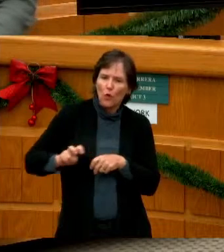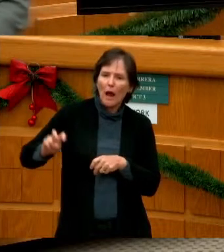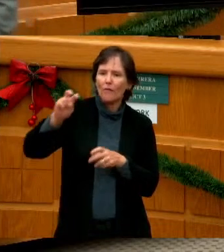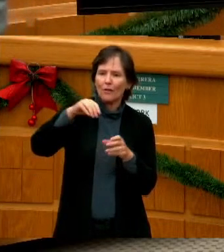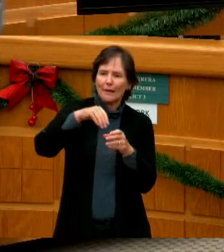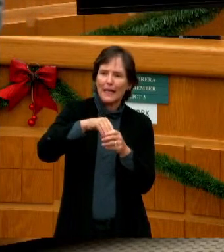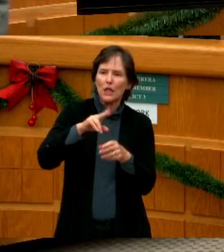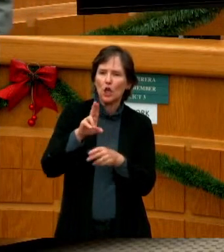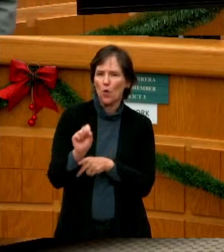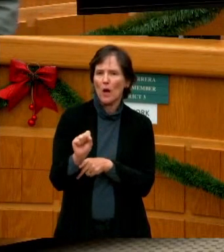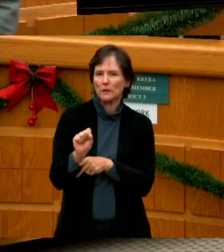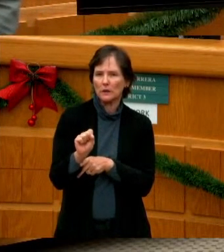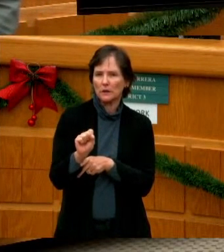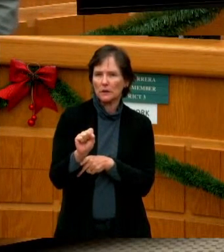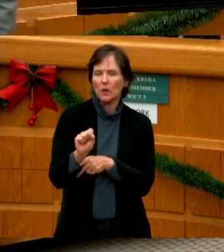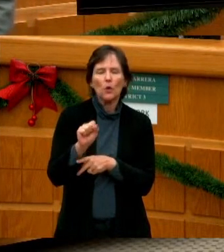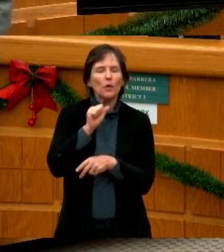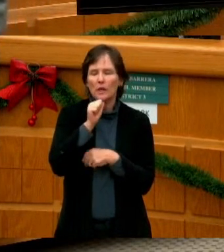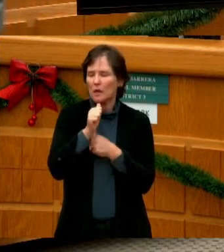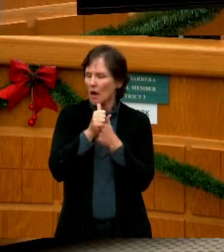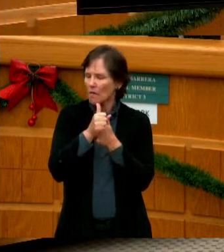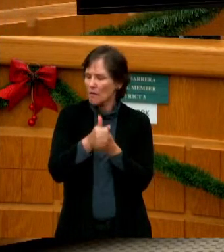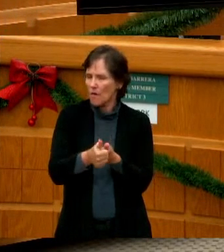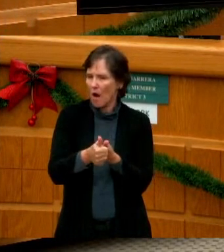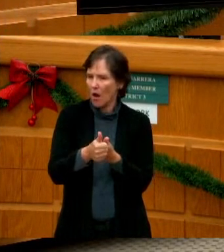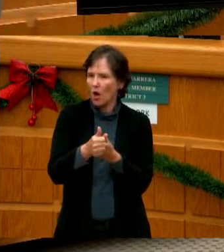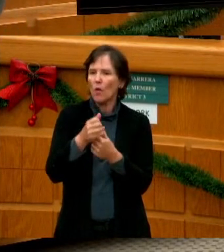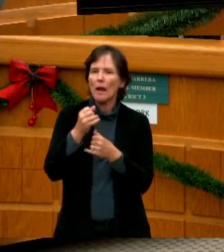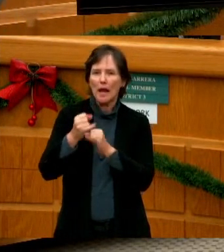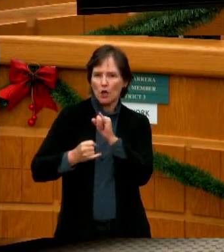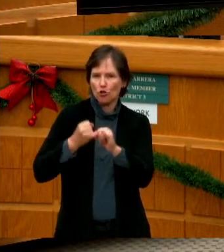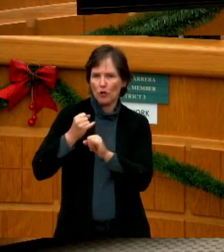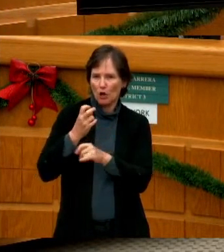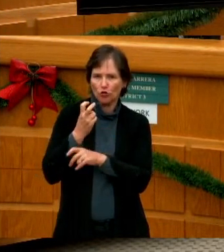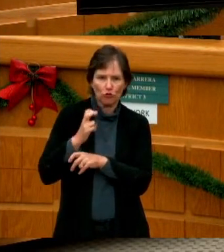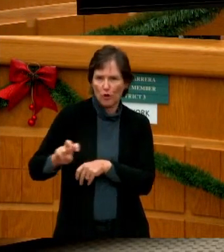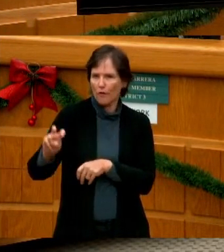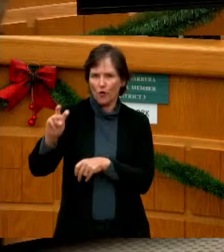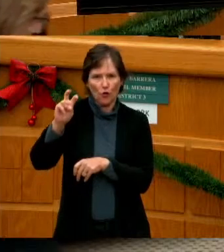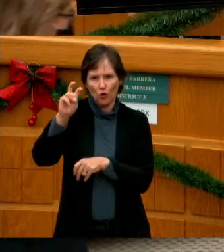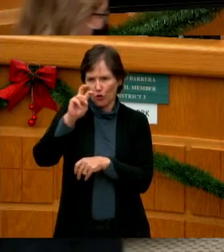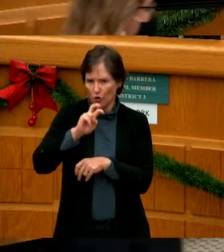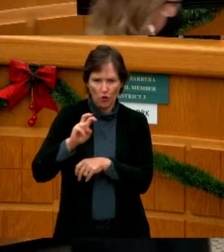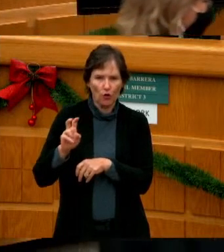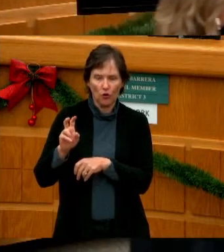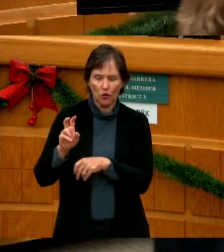it internationally, just within the 48 contiguous United States.